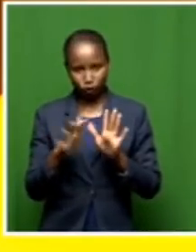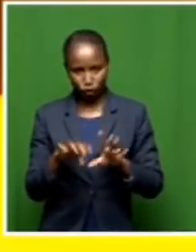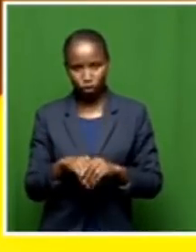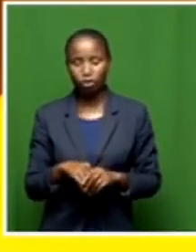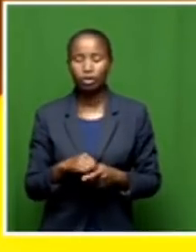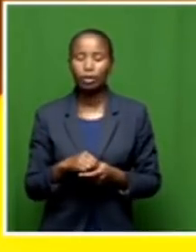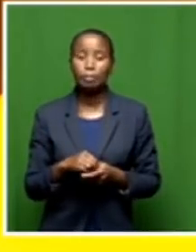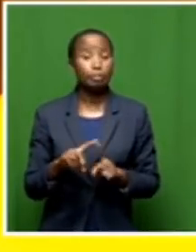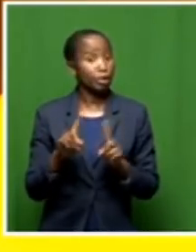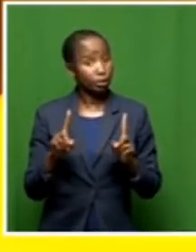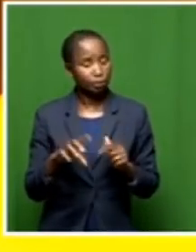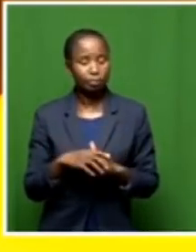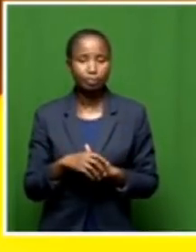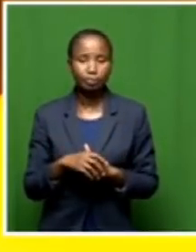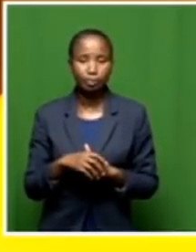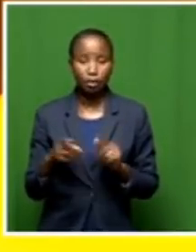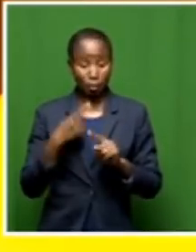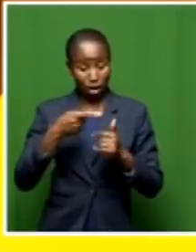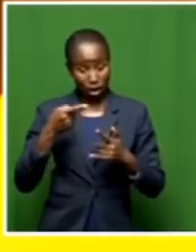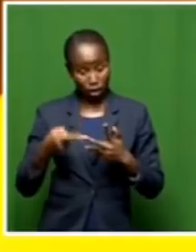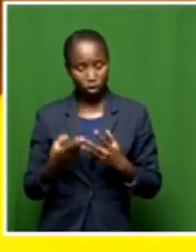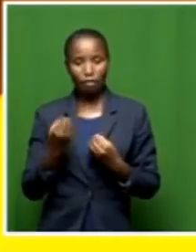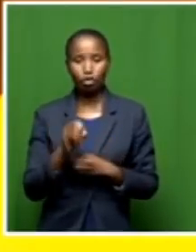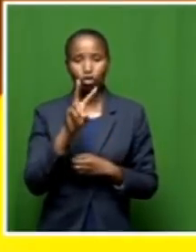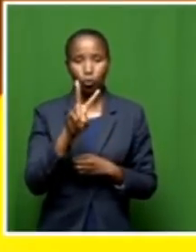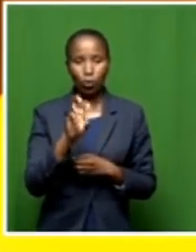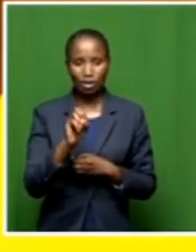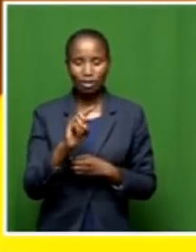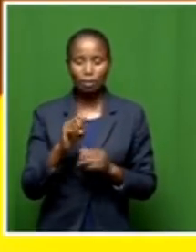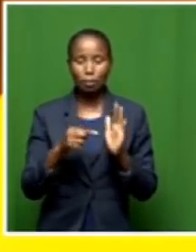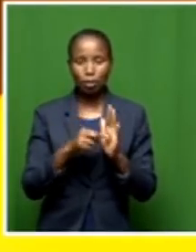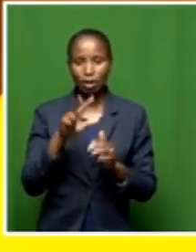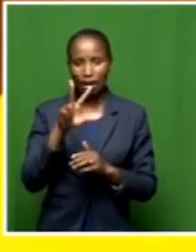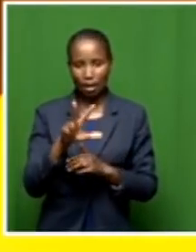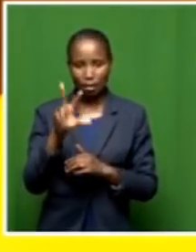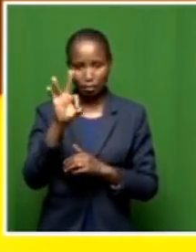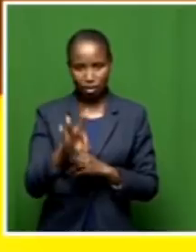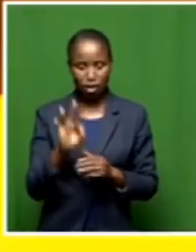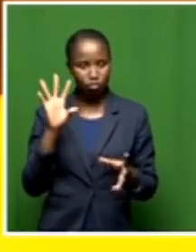have 20.8% complete, as per the CSIR